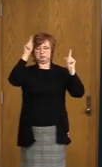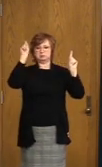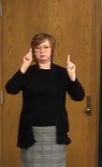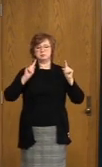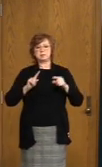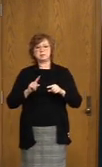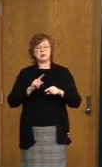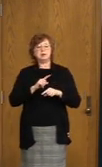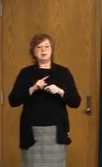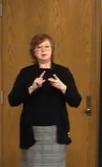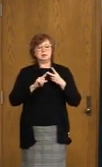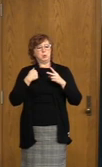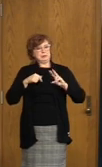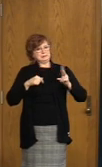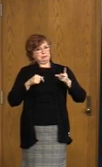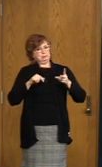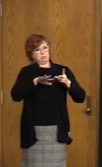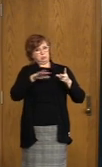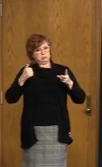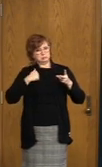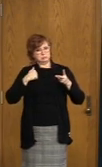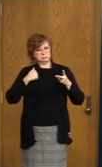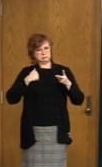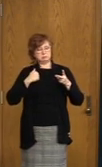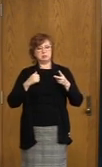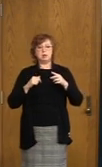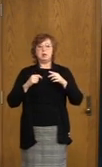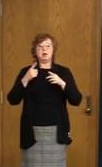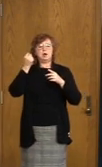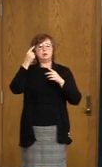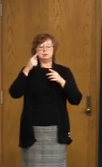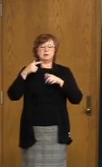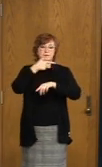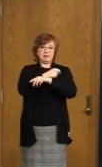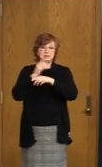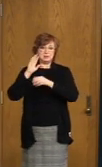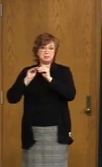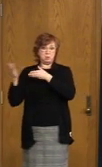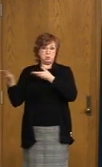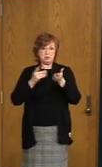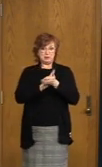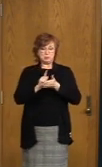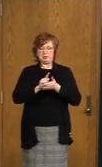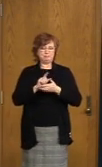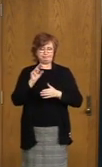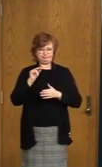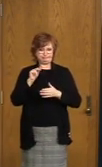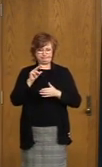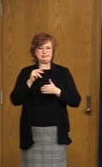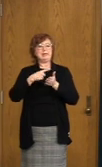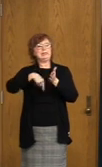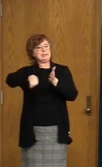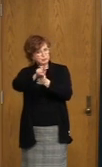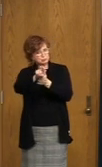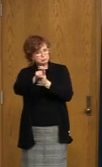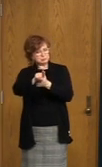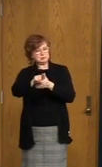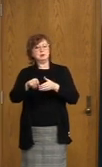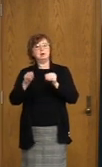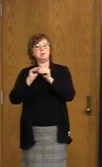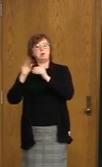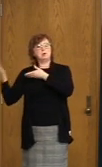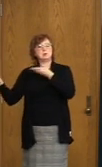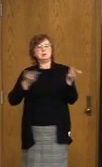will be stalled for the next number of days. Next week, we are expecting receipt of over 12,000